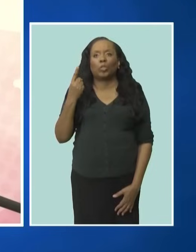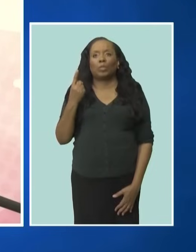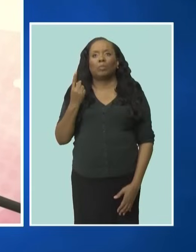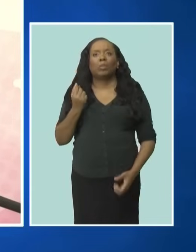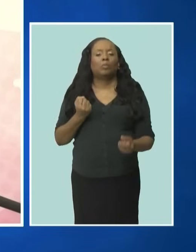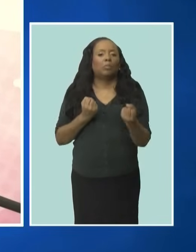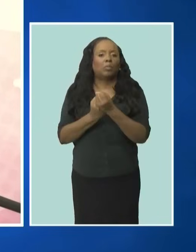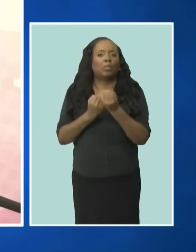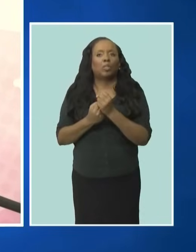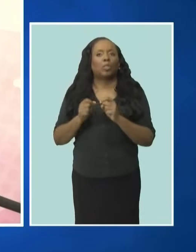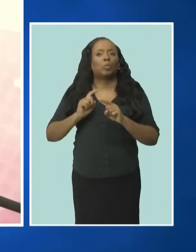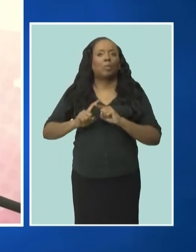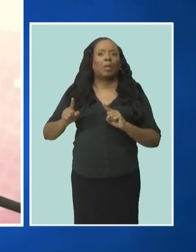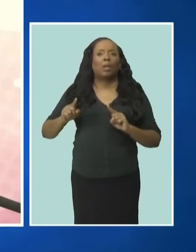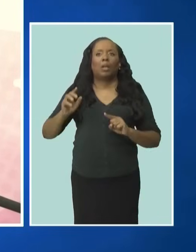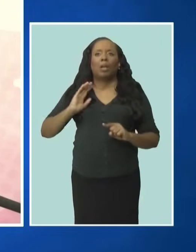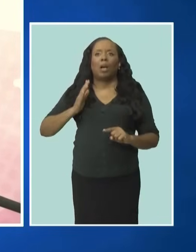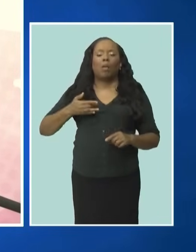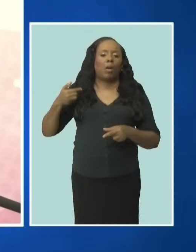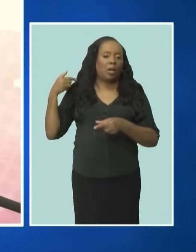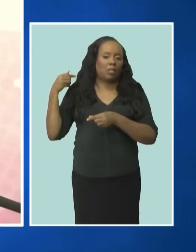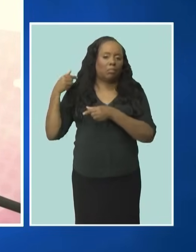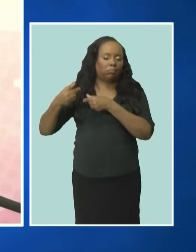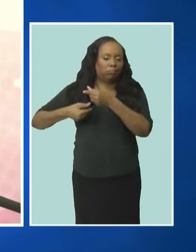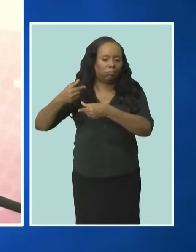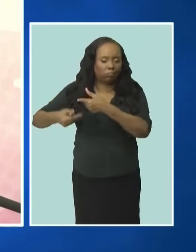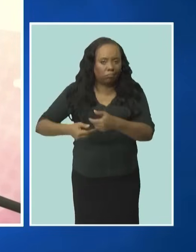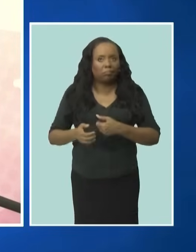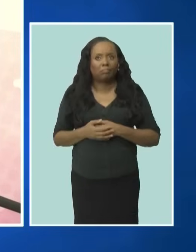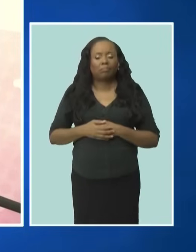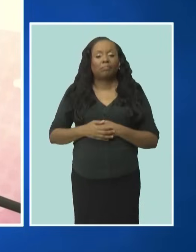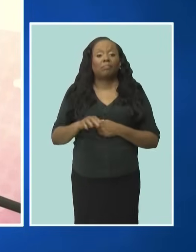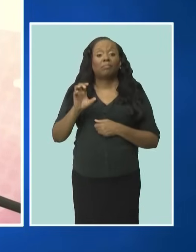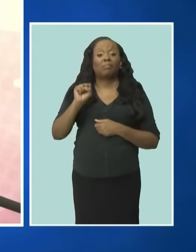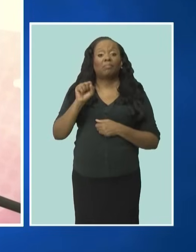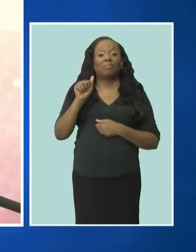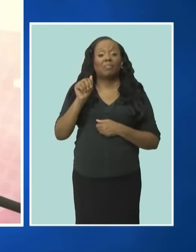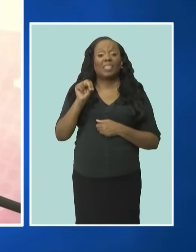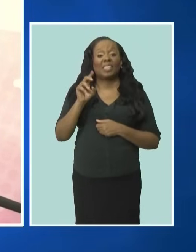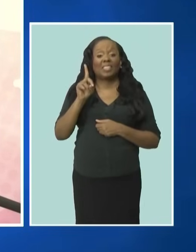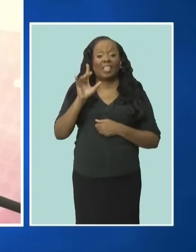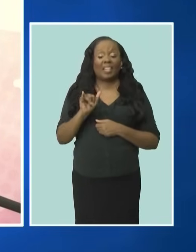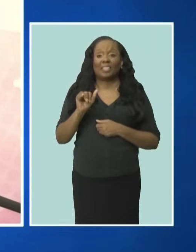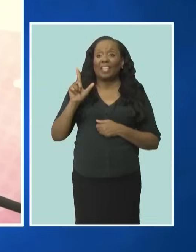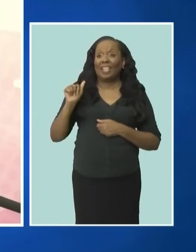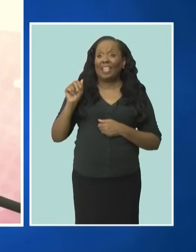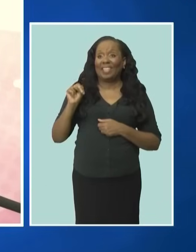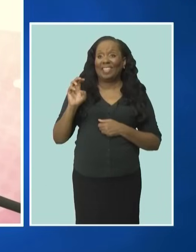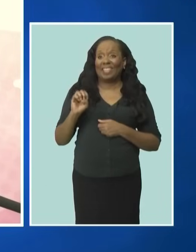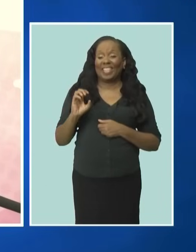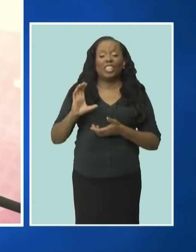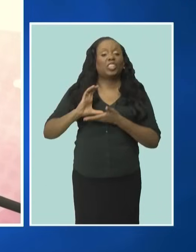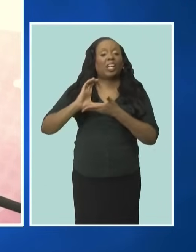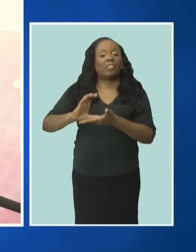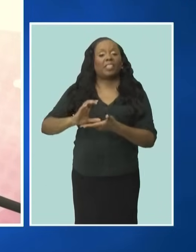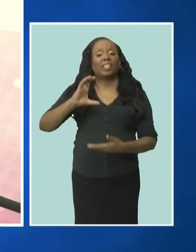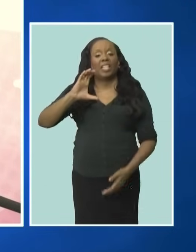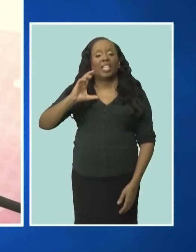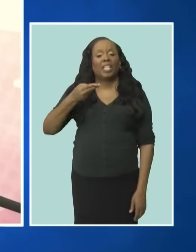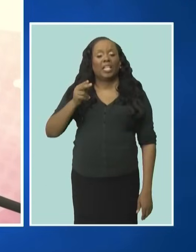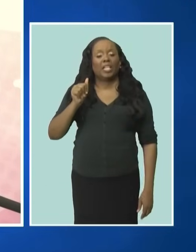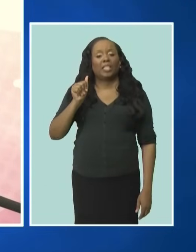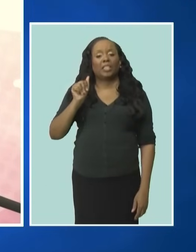really is about legacy. What the Sandy Lane Charitable Trust has done and continues to do is create